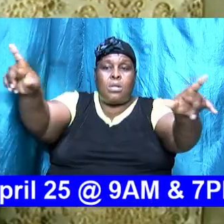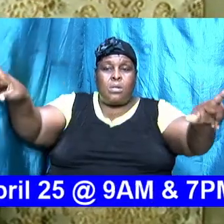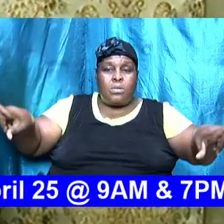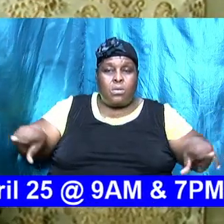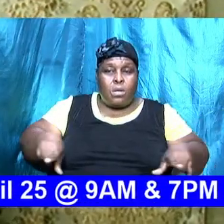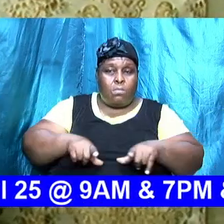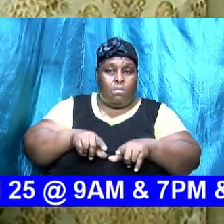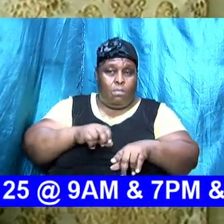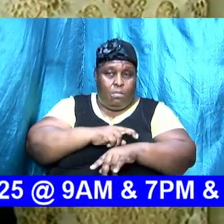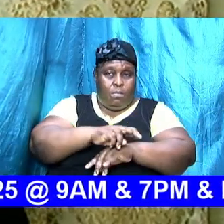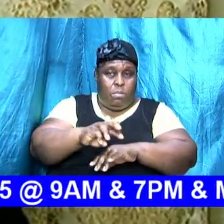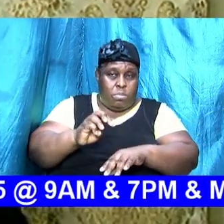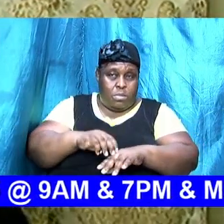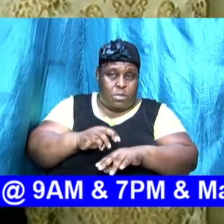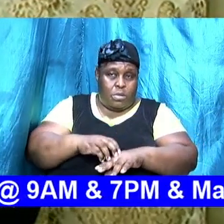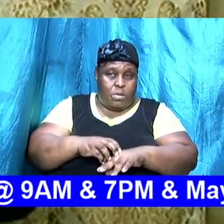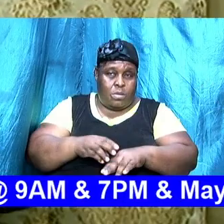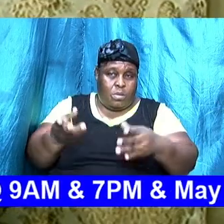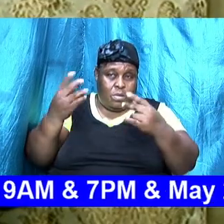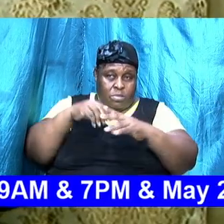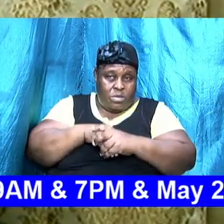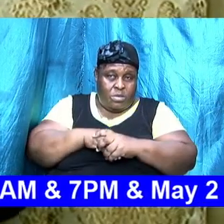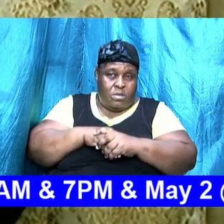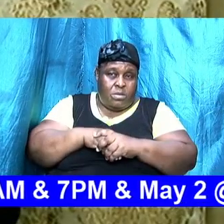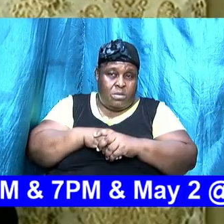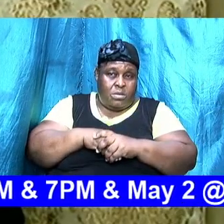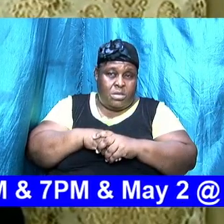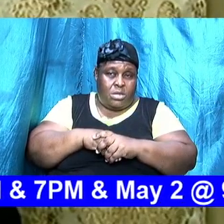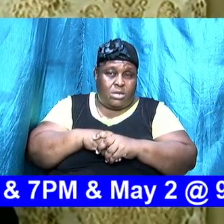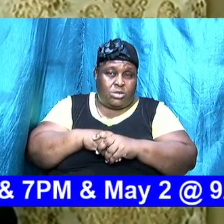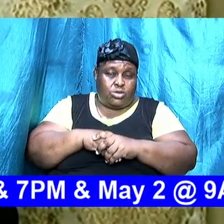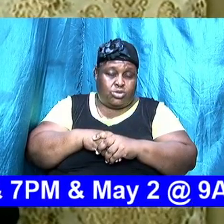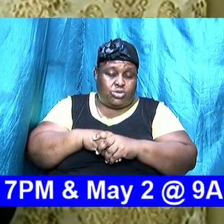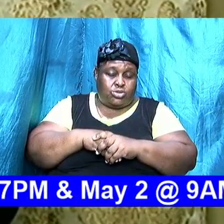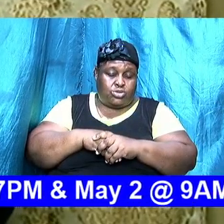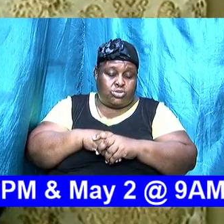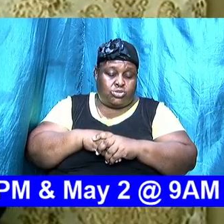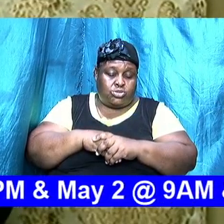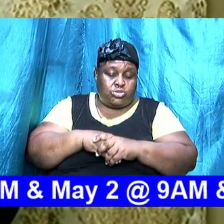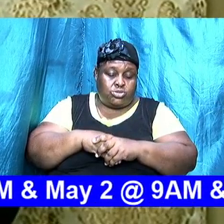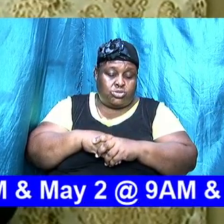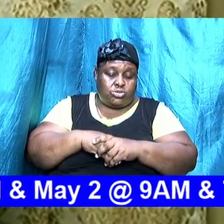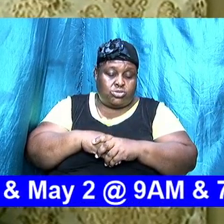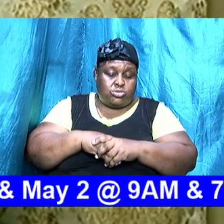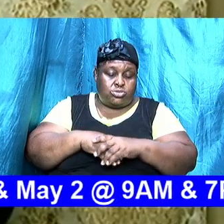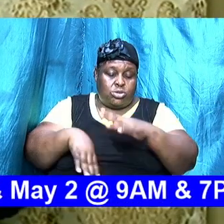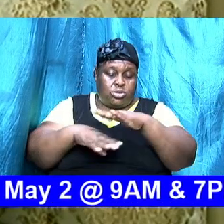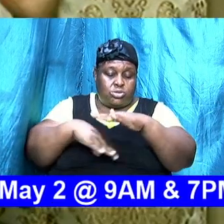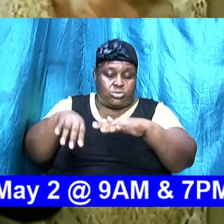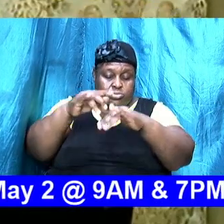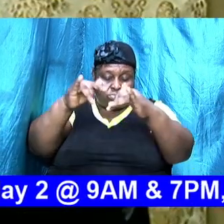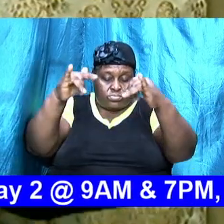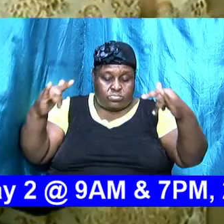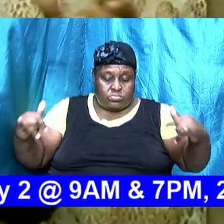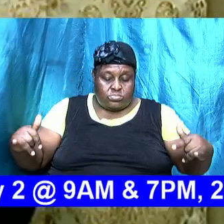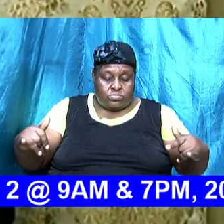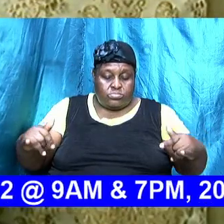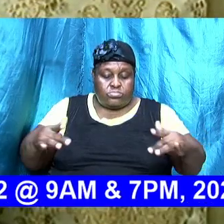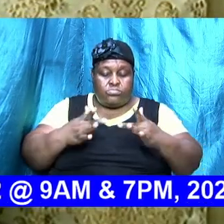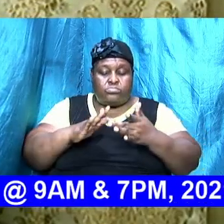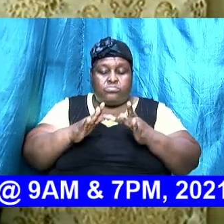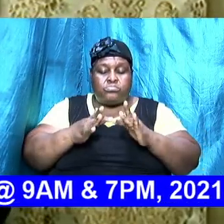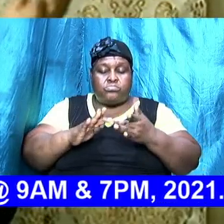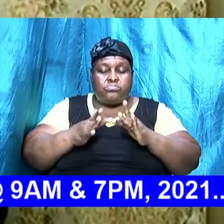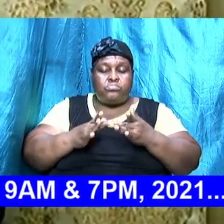assembly even Sunday morning. It's going to be 30 persons in total, and that includes the media and the singers and